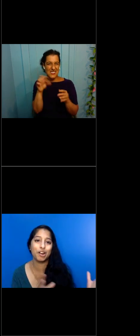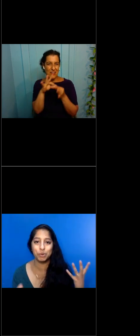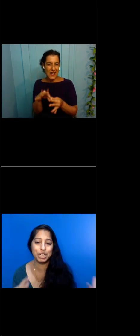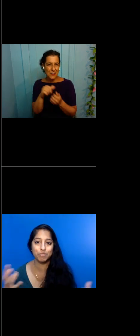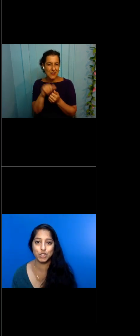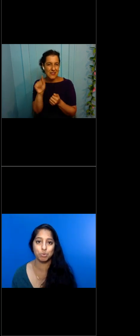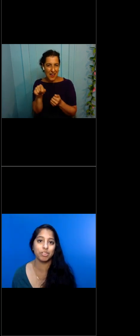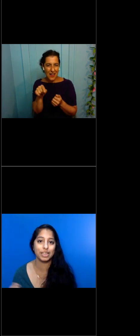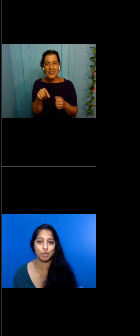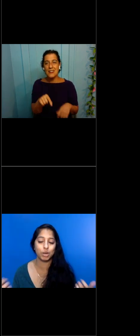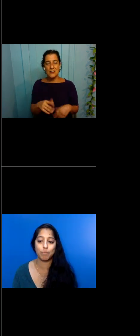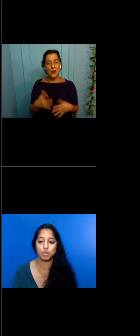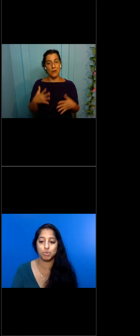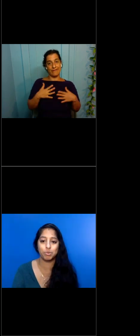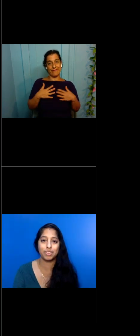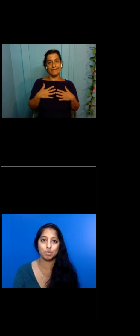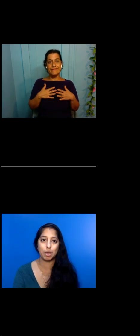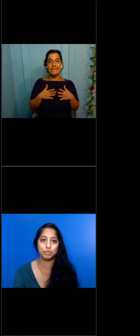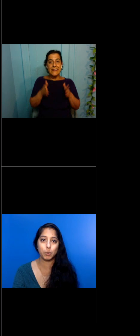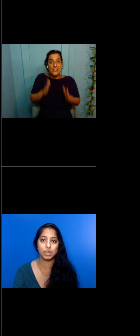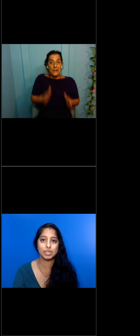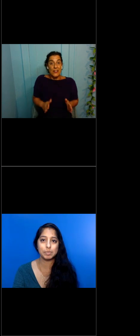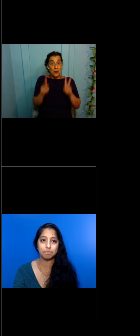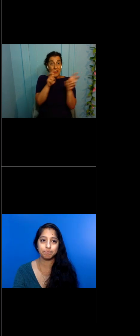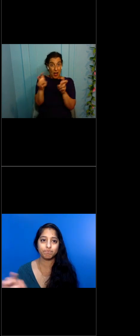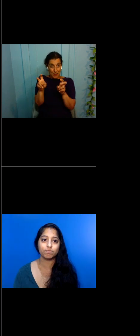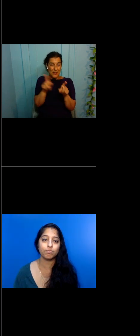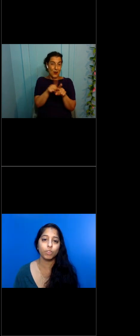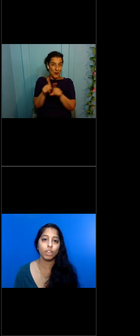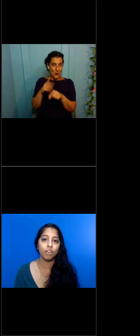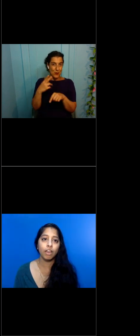also our own individual things that we're comfortable with as well, of course.